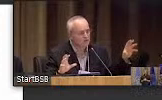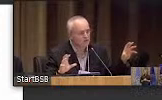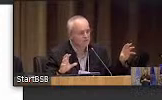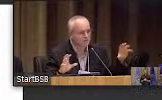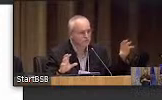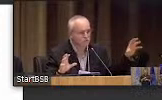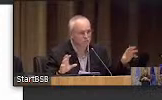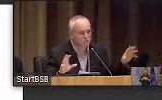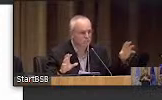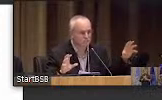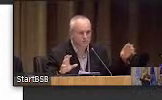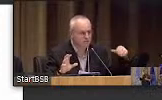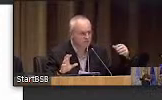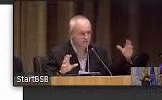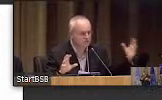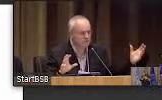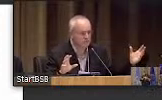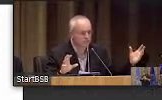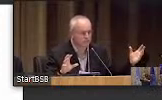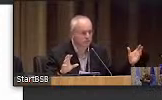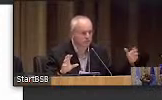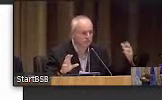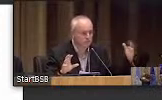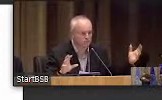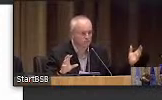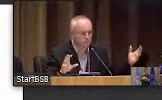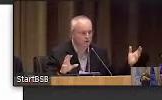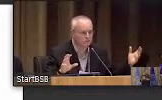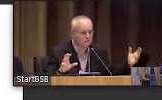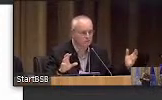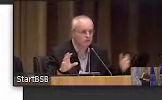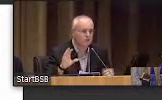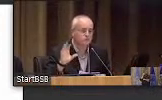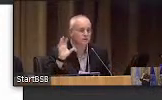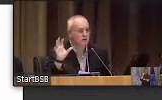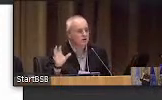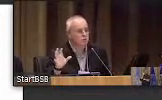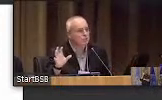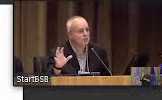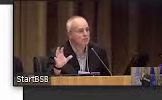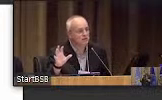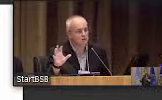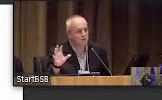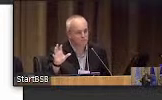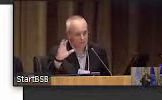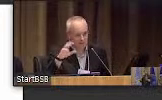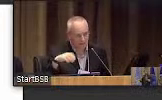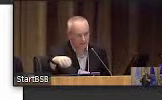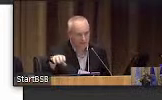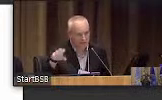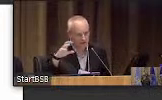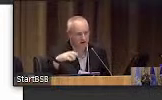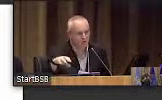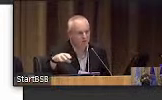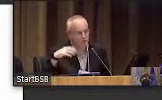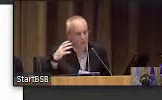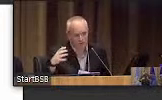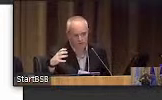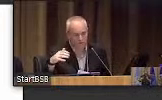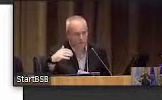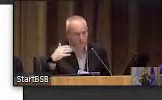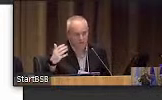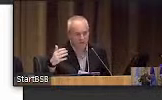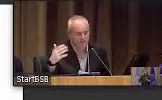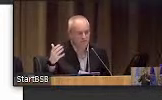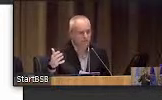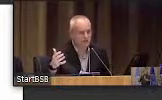as the initial moments of the first days, the medical reports related to